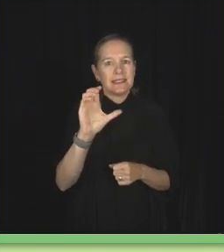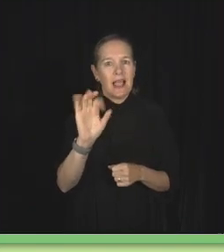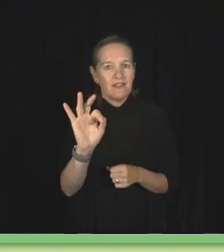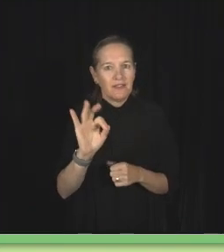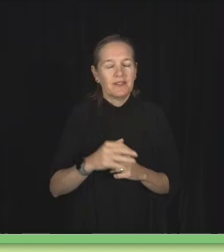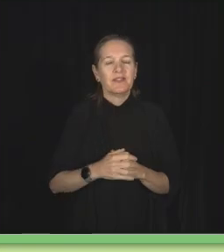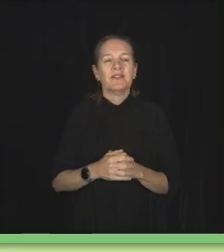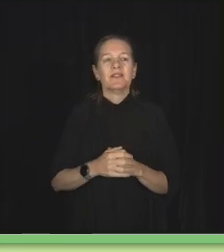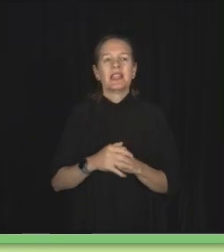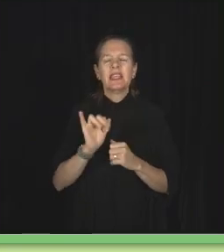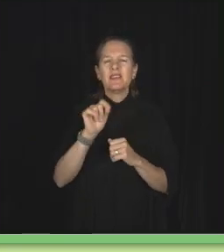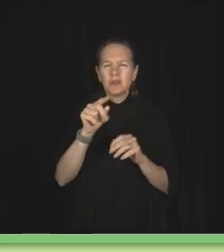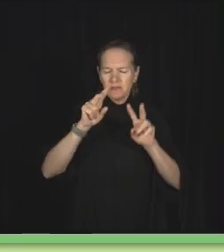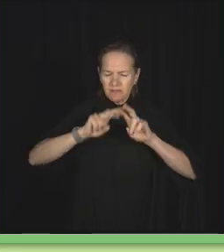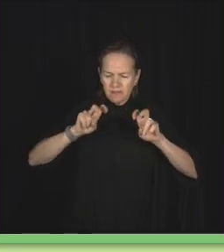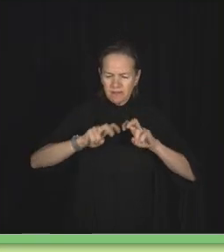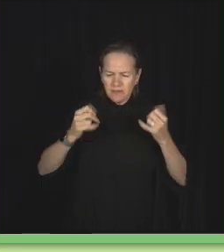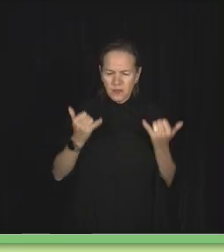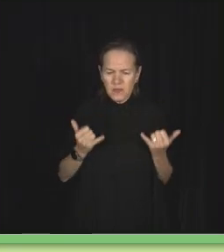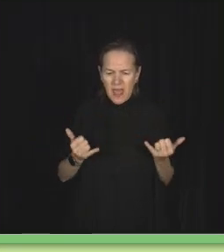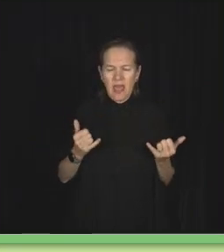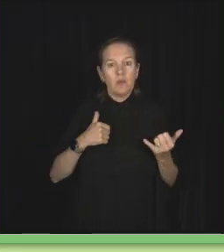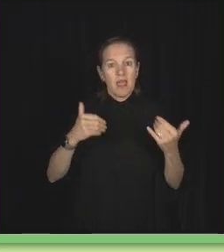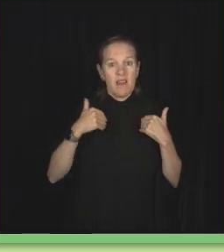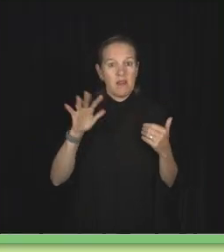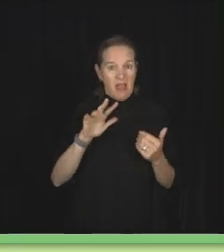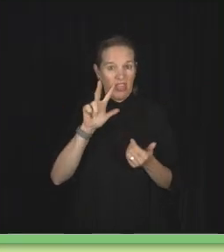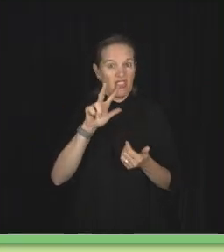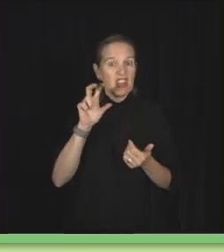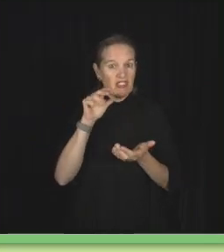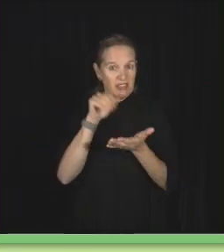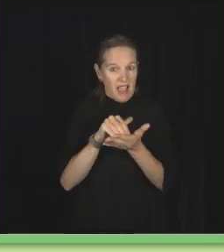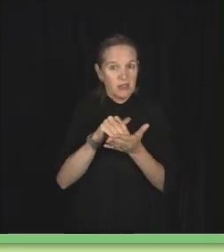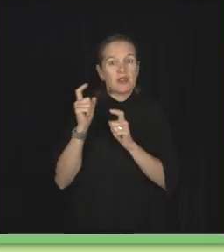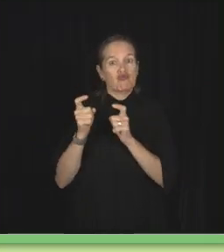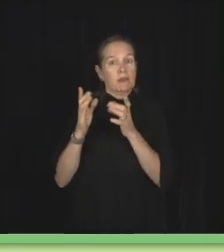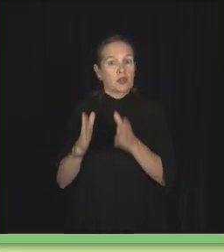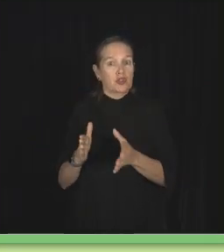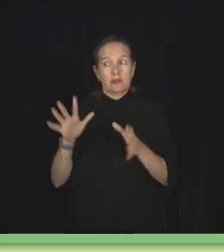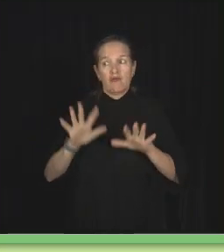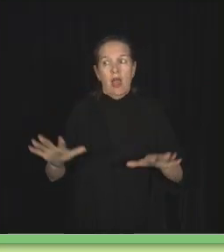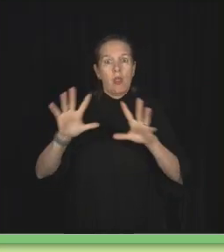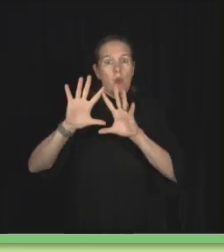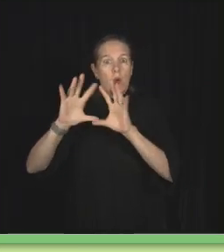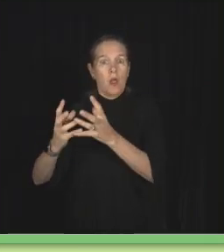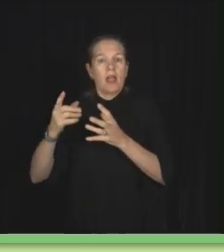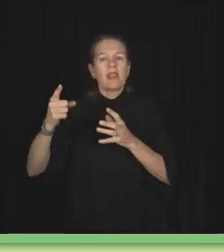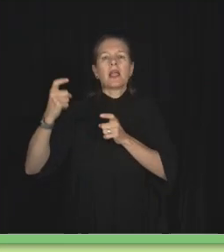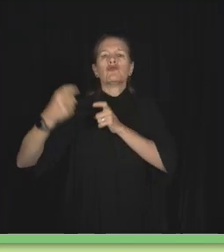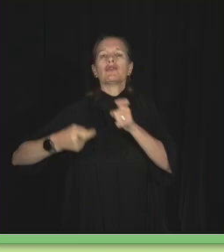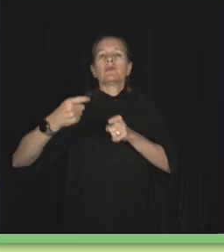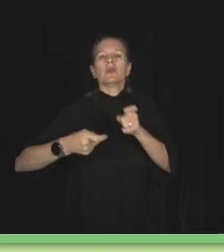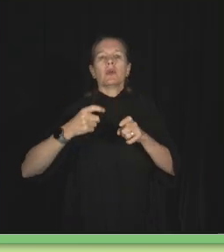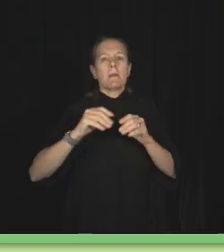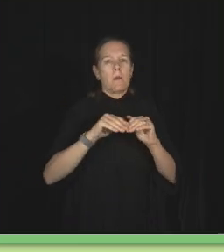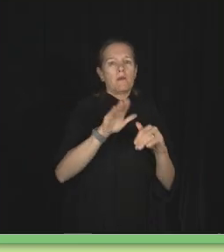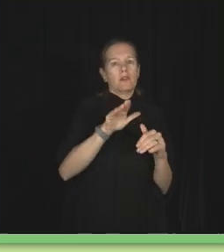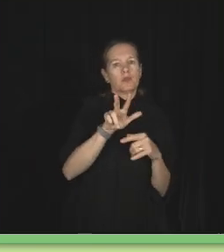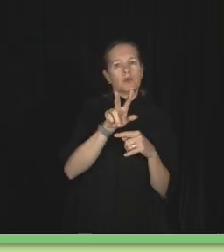today, we have nearly 300,000 contributors worldwide that are contributing to our over